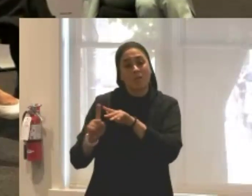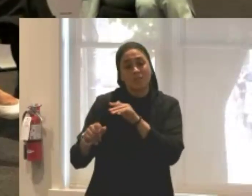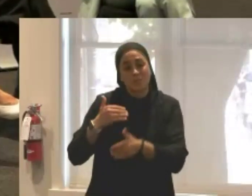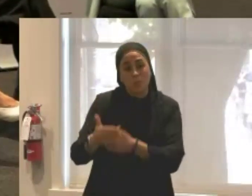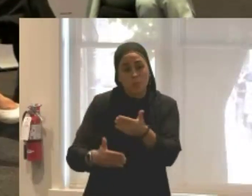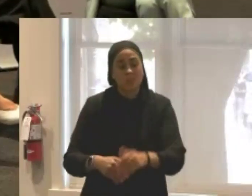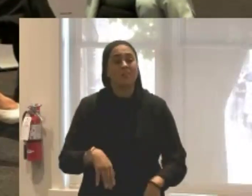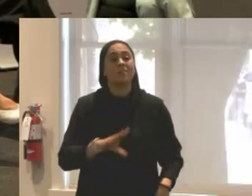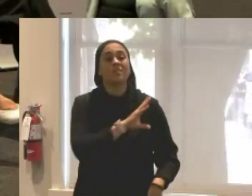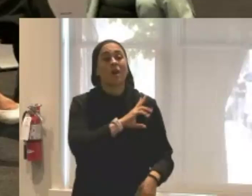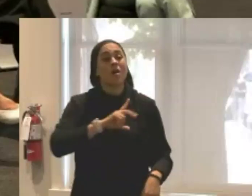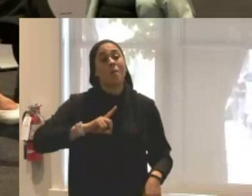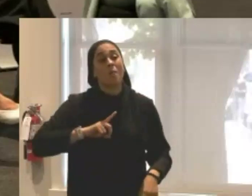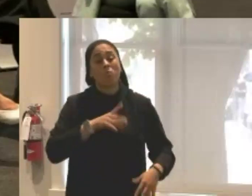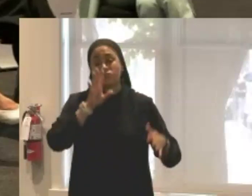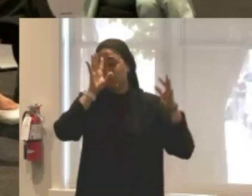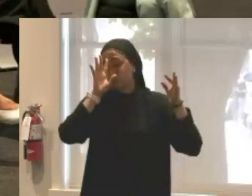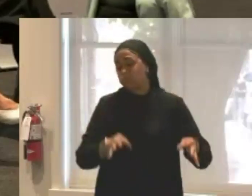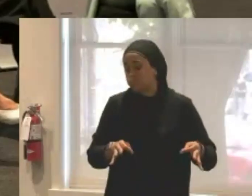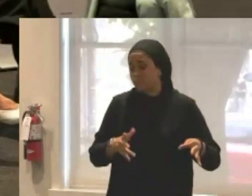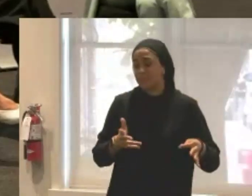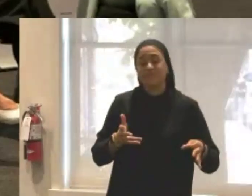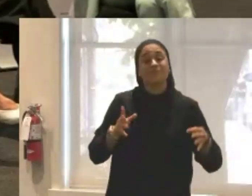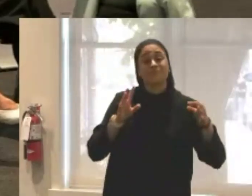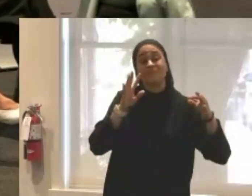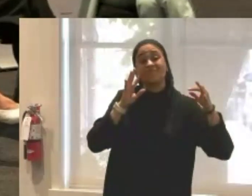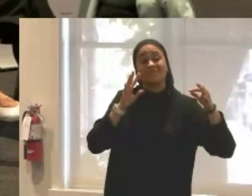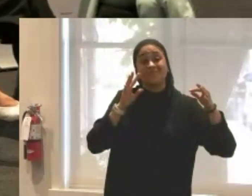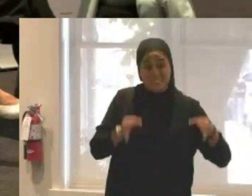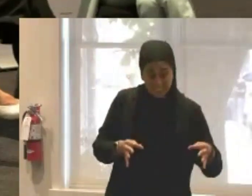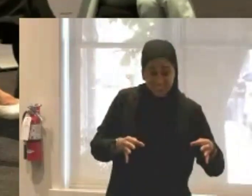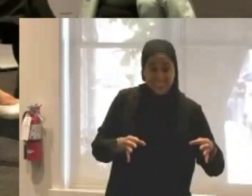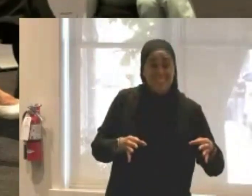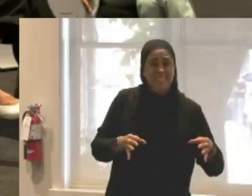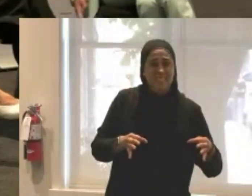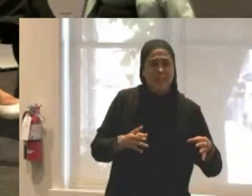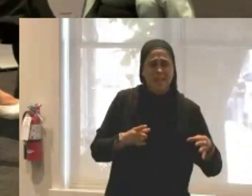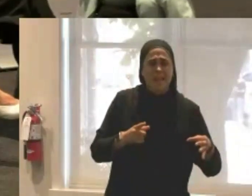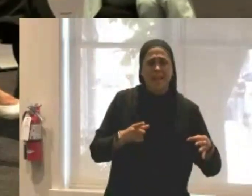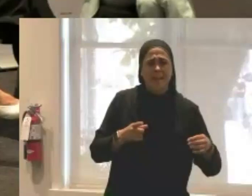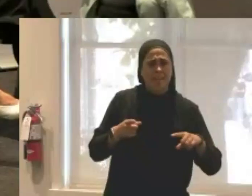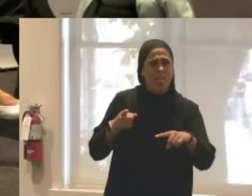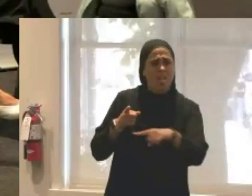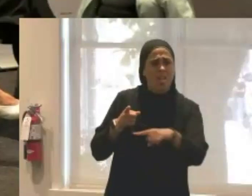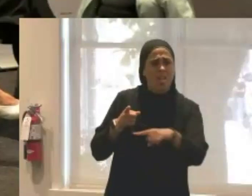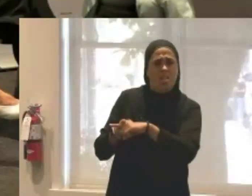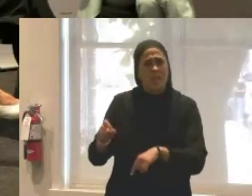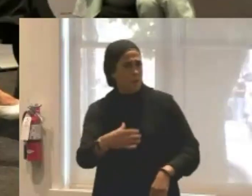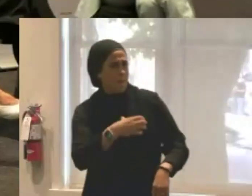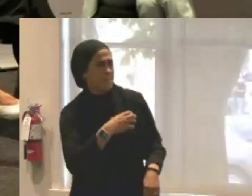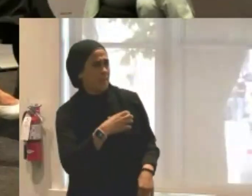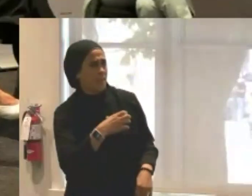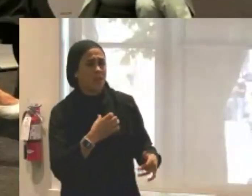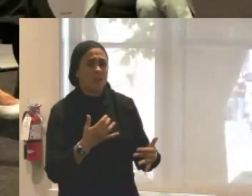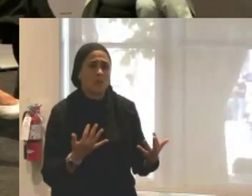member gave a decision, and in their decision contradicts their decision, so they had to wait for an appeal.